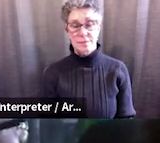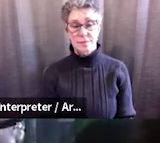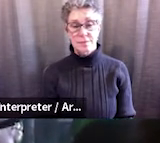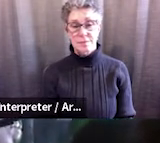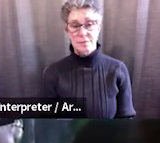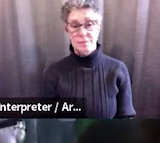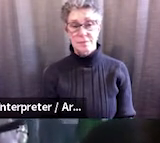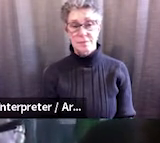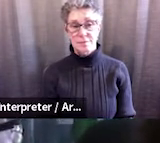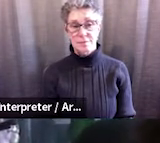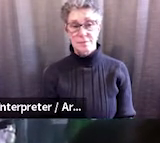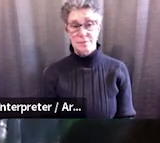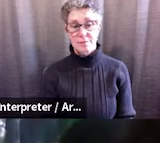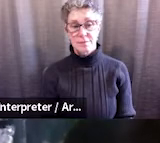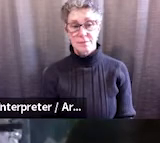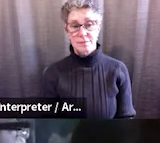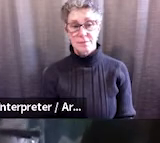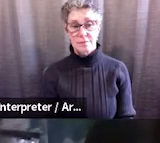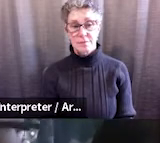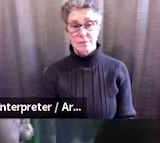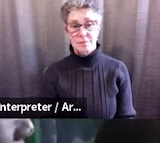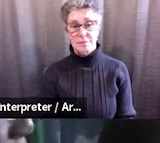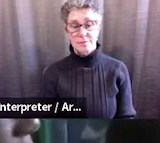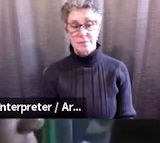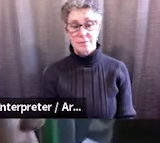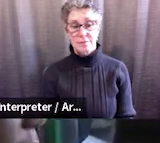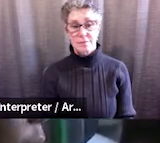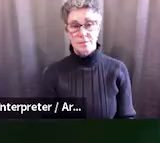Yeah. Is she human or mermaid or what?